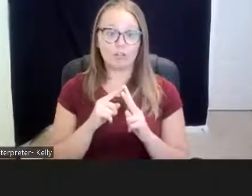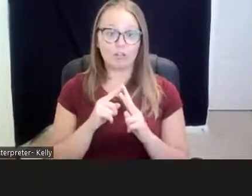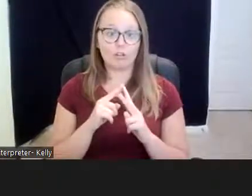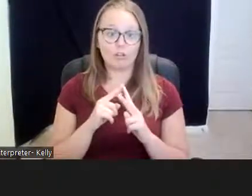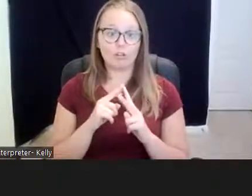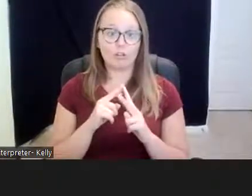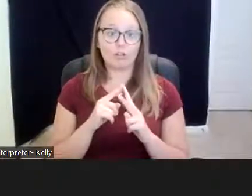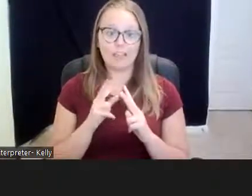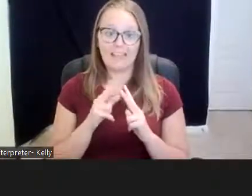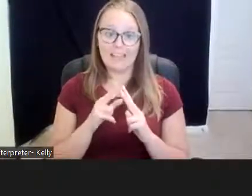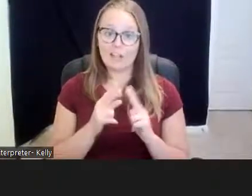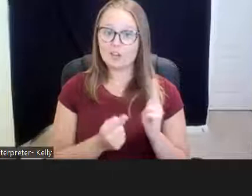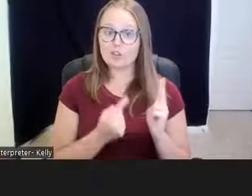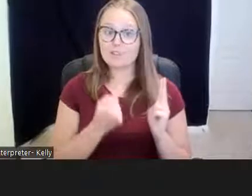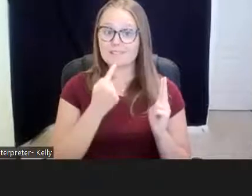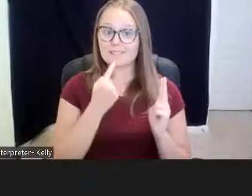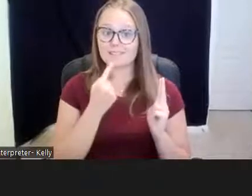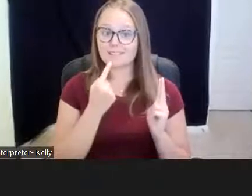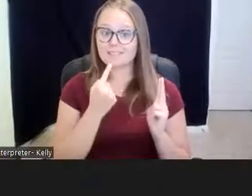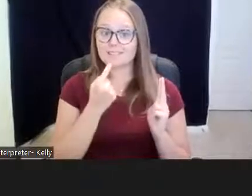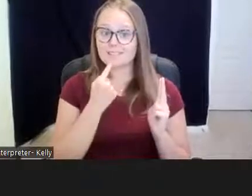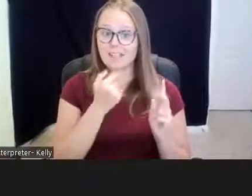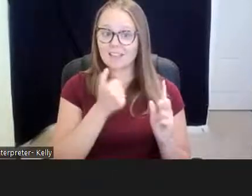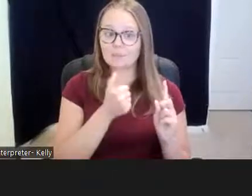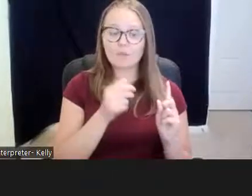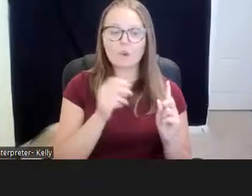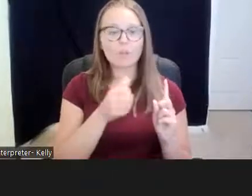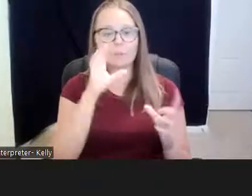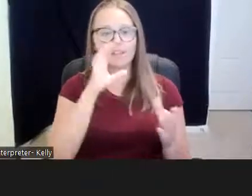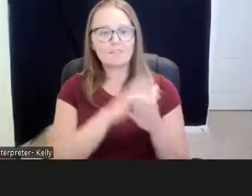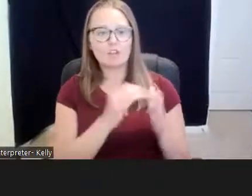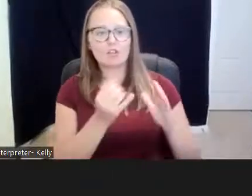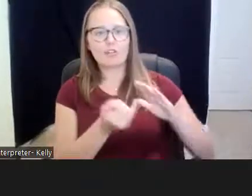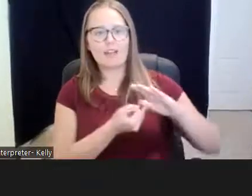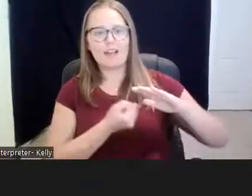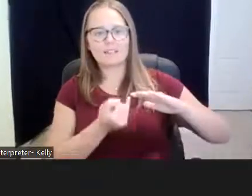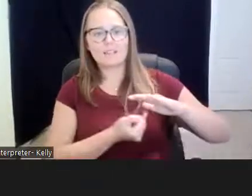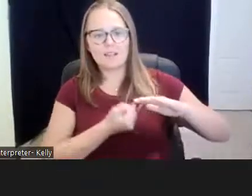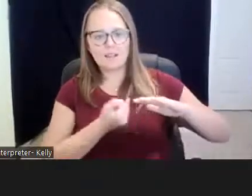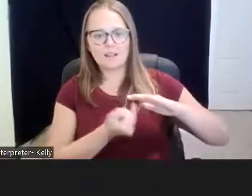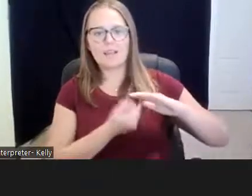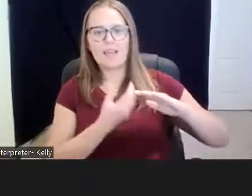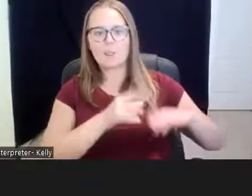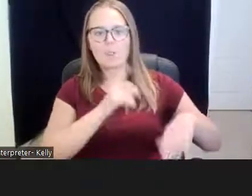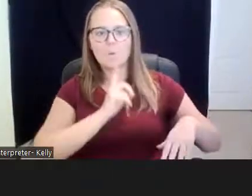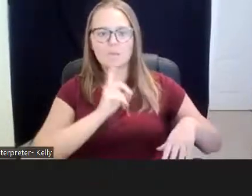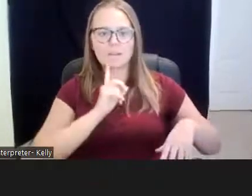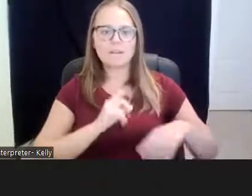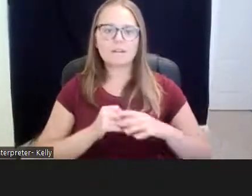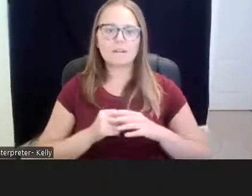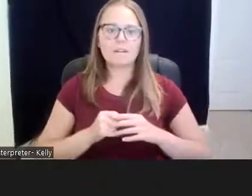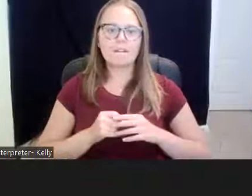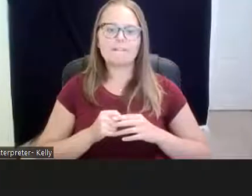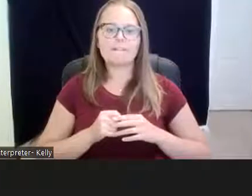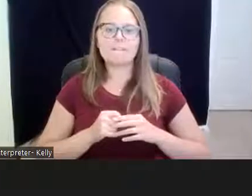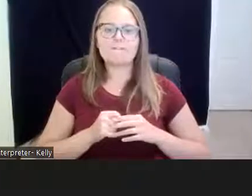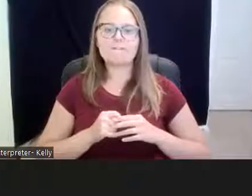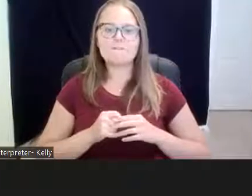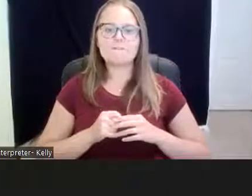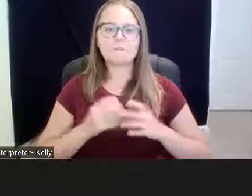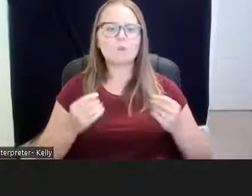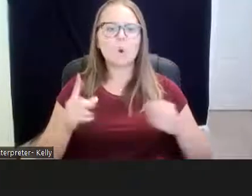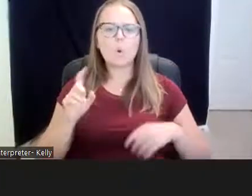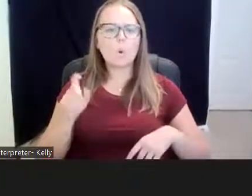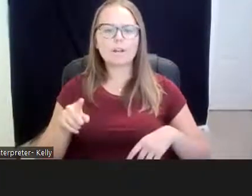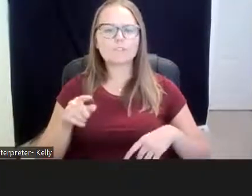that either say themselves or others believe that they are socially isolated and lonely. So the question that came in is, what do